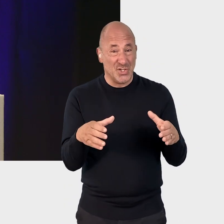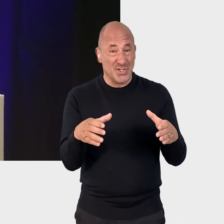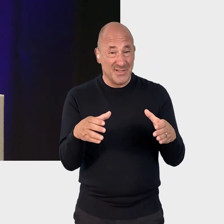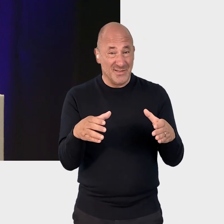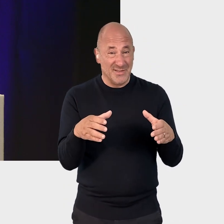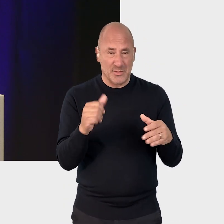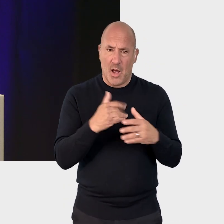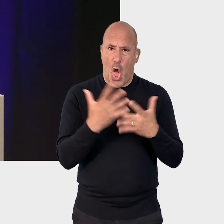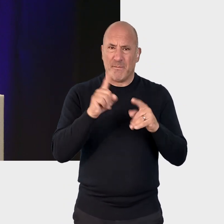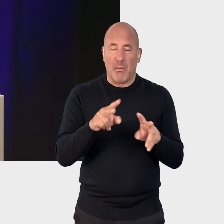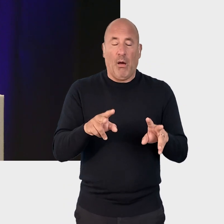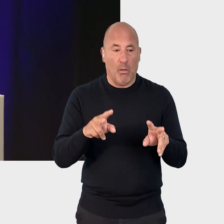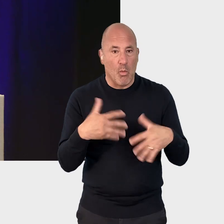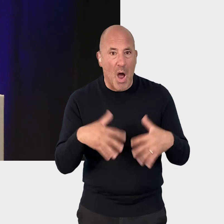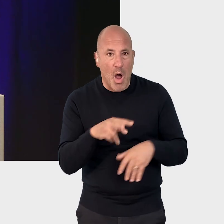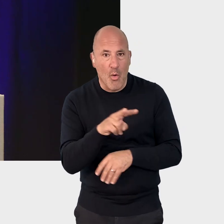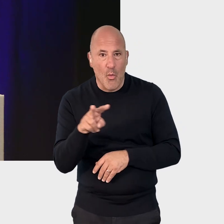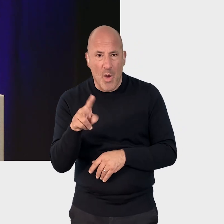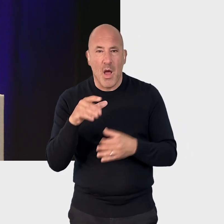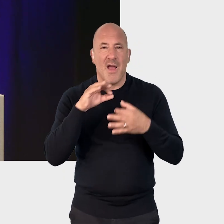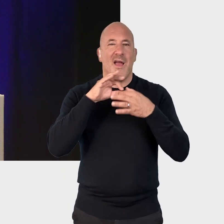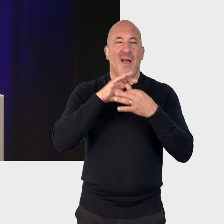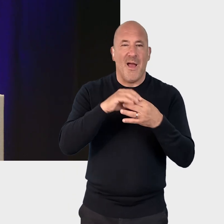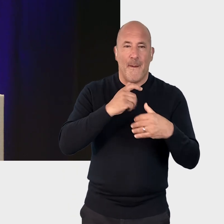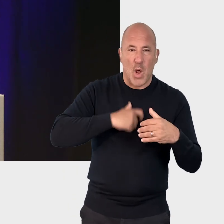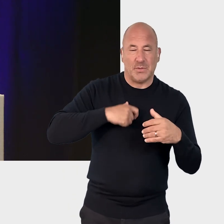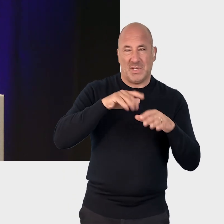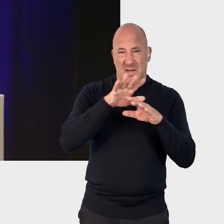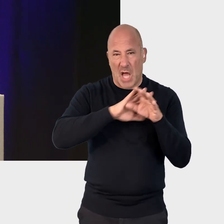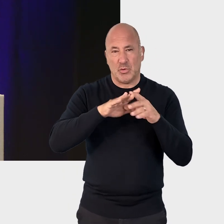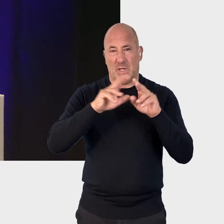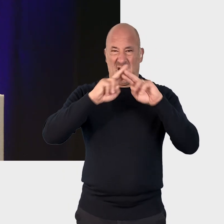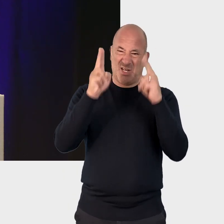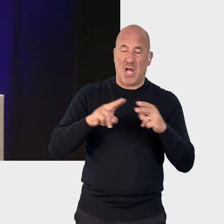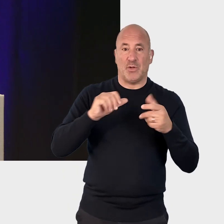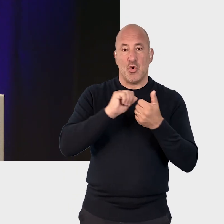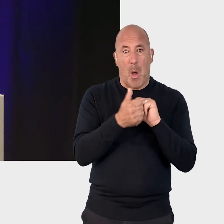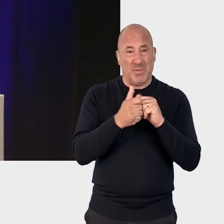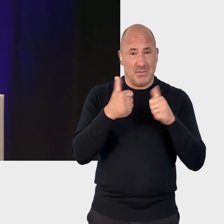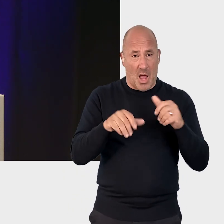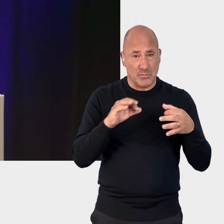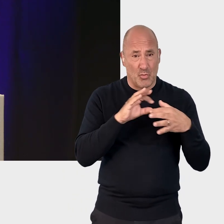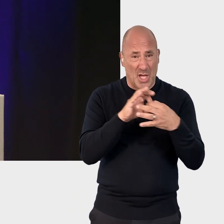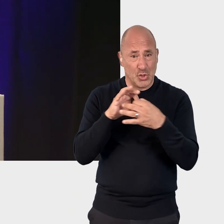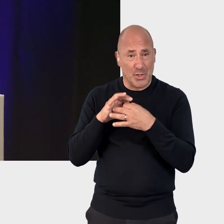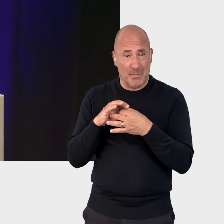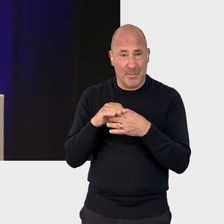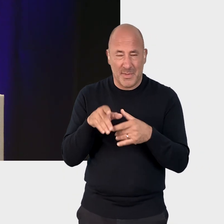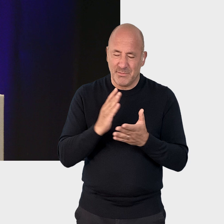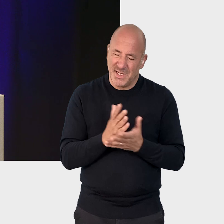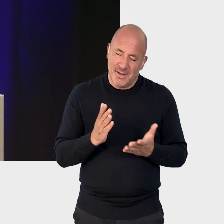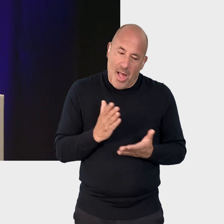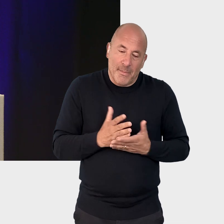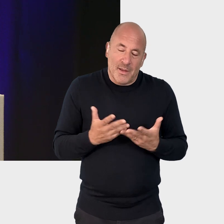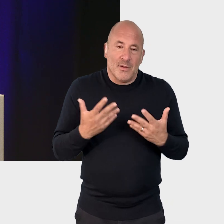They're brought together by age category, really, but it was eye-opening for many people, and relationships that have been formed